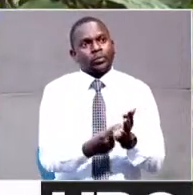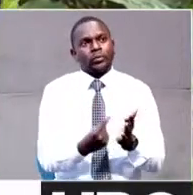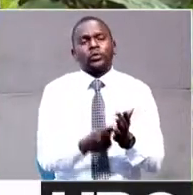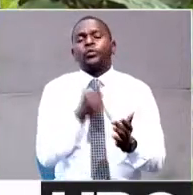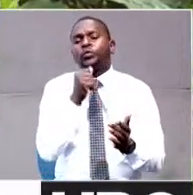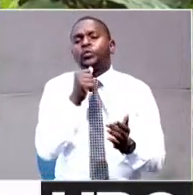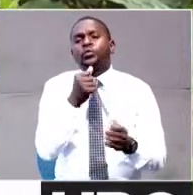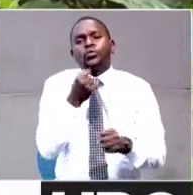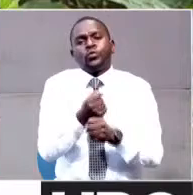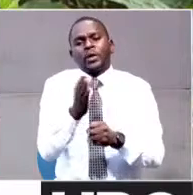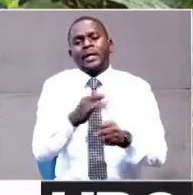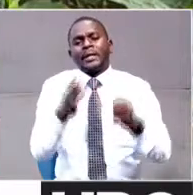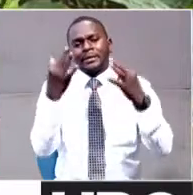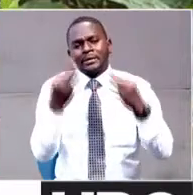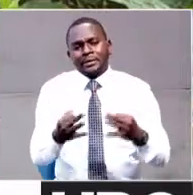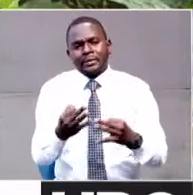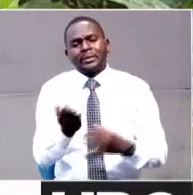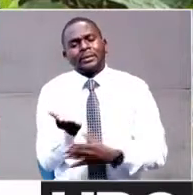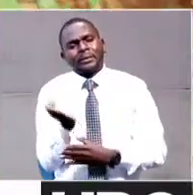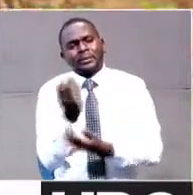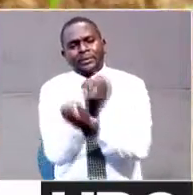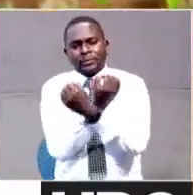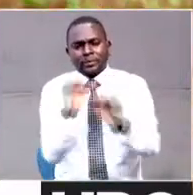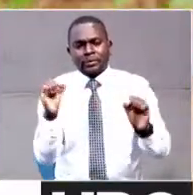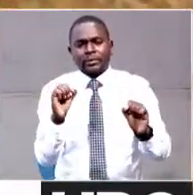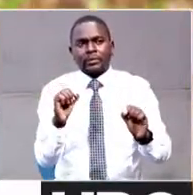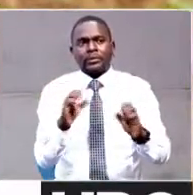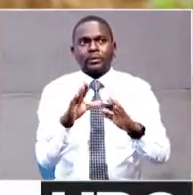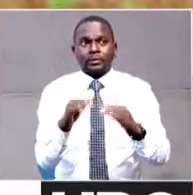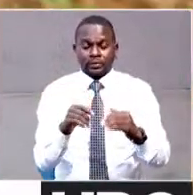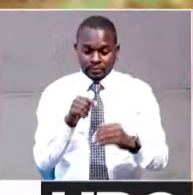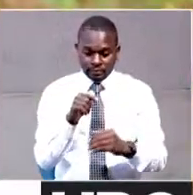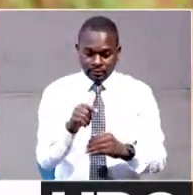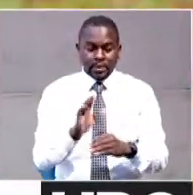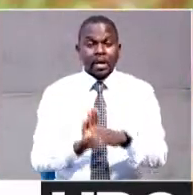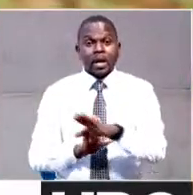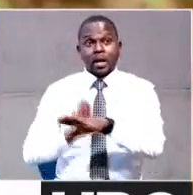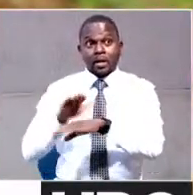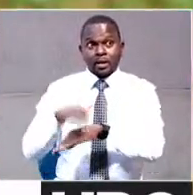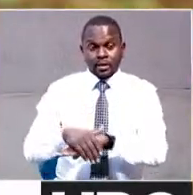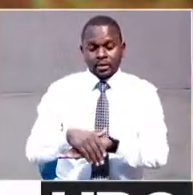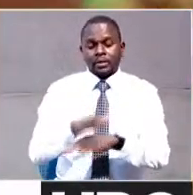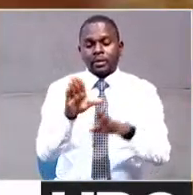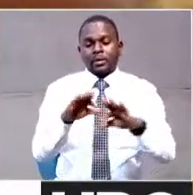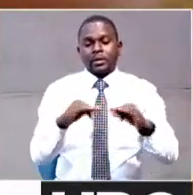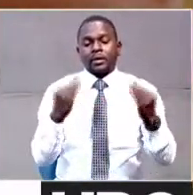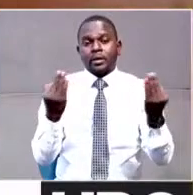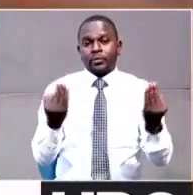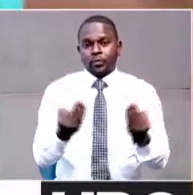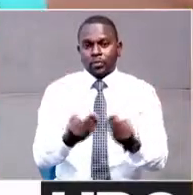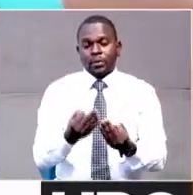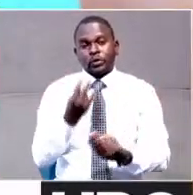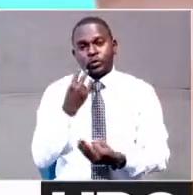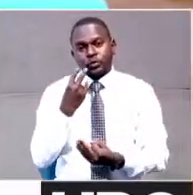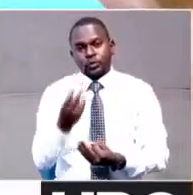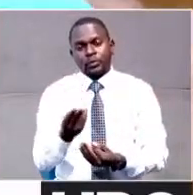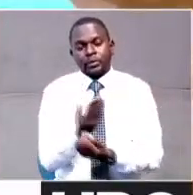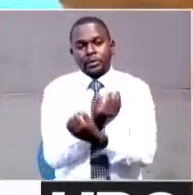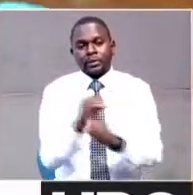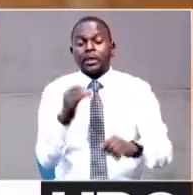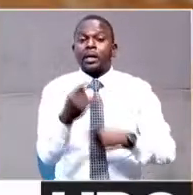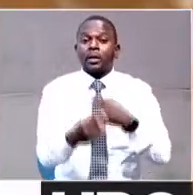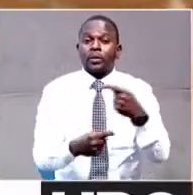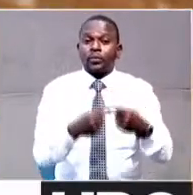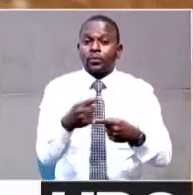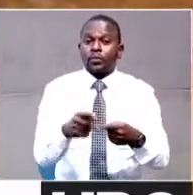do whatever you can do so that we are saved. It took the intervention of her family to ensure her